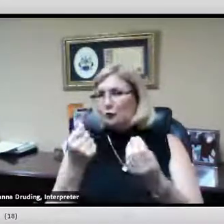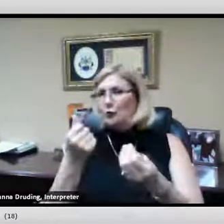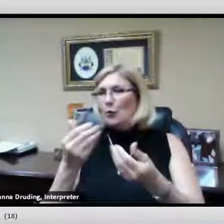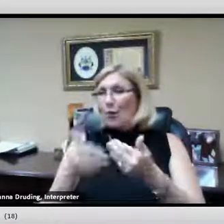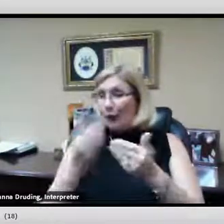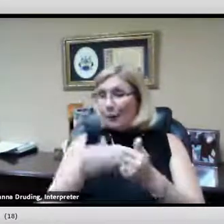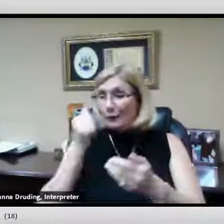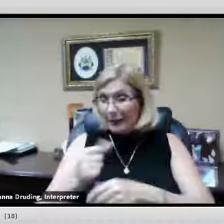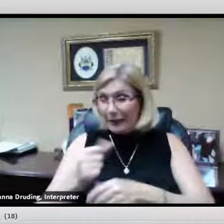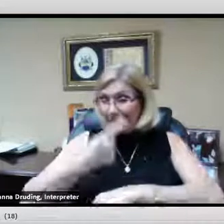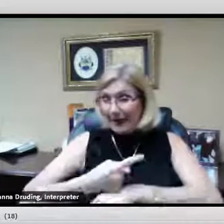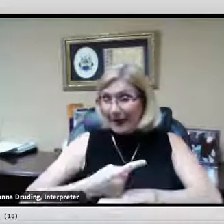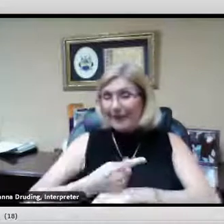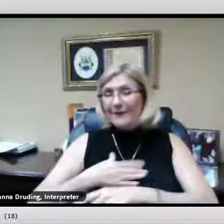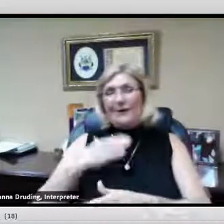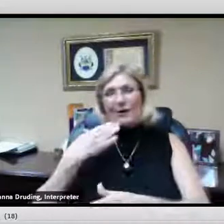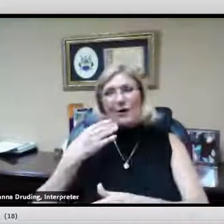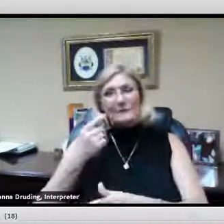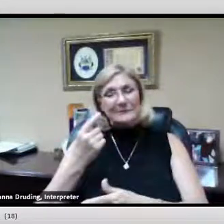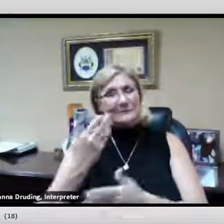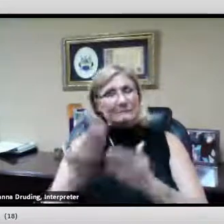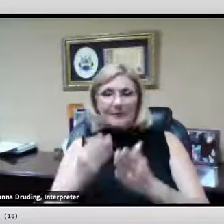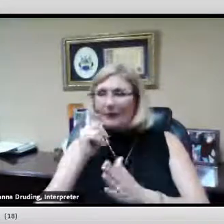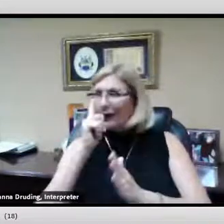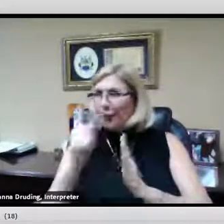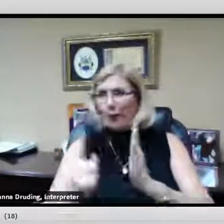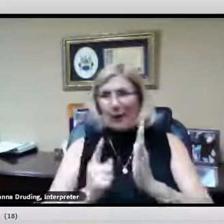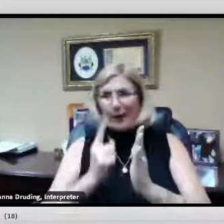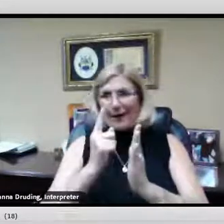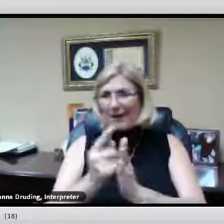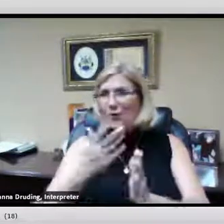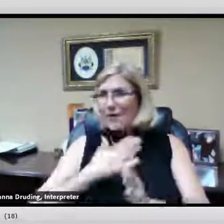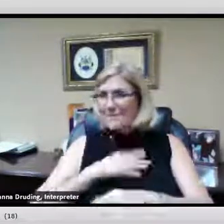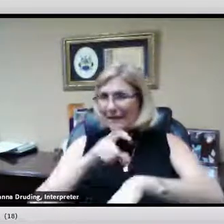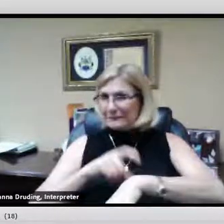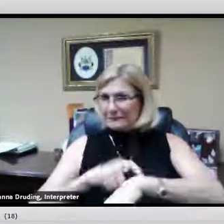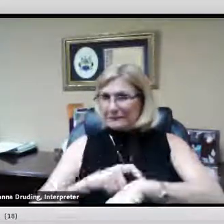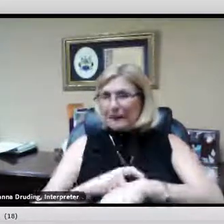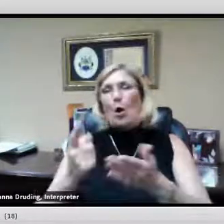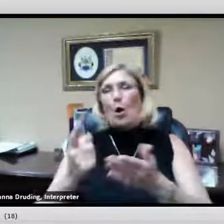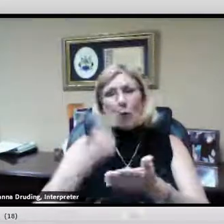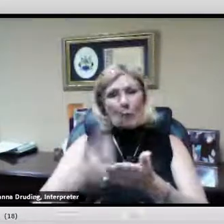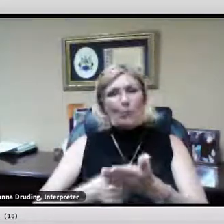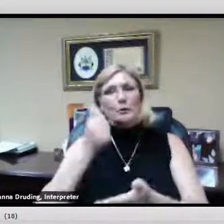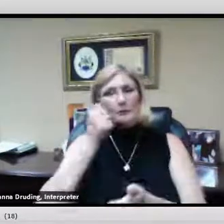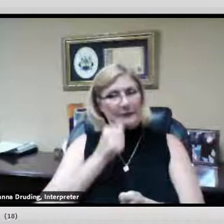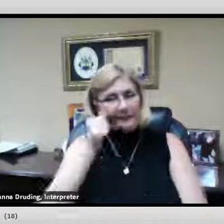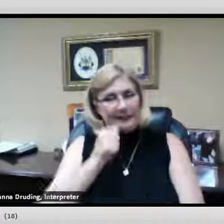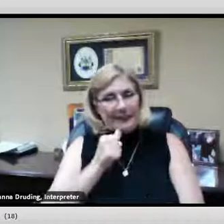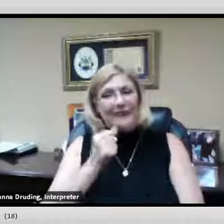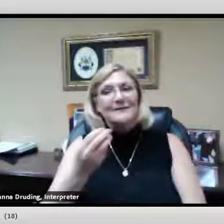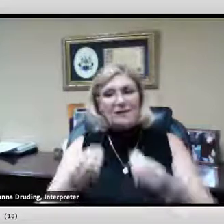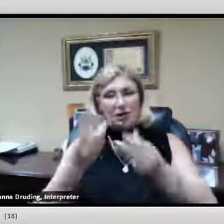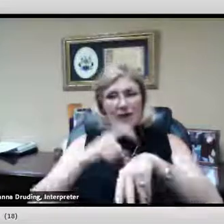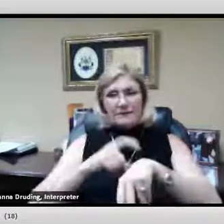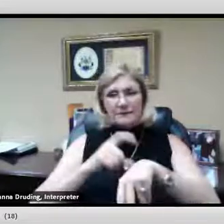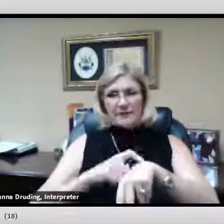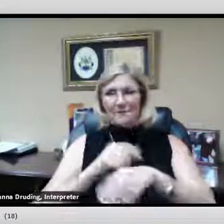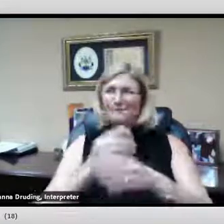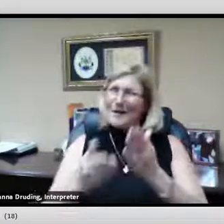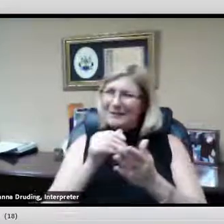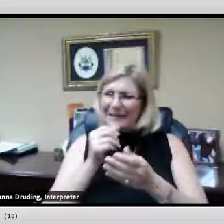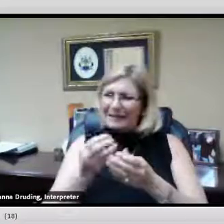say that's, at least an hour of my time almost every day. It's a lot of time. That's a big part of the job. Maybe not that